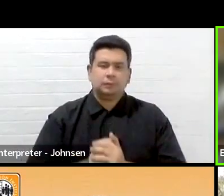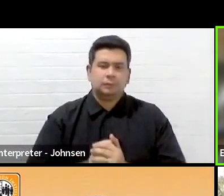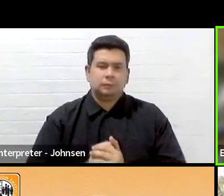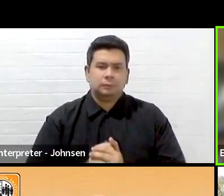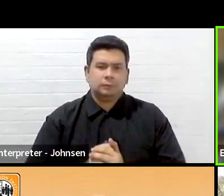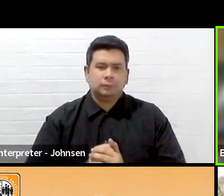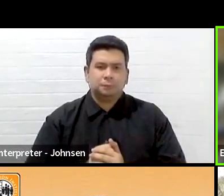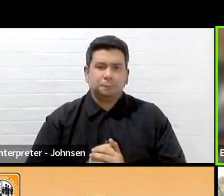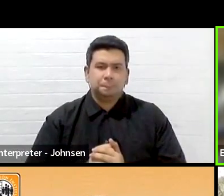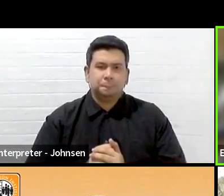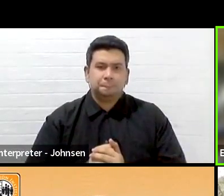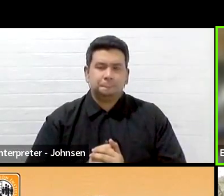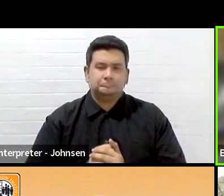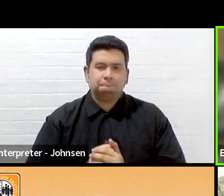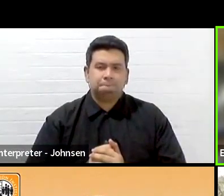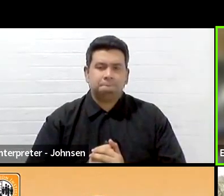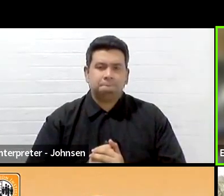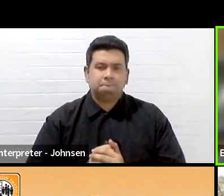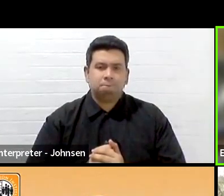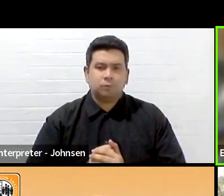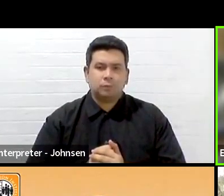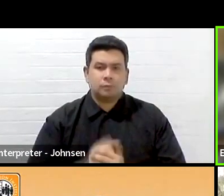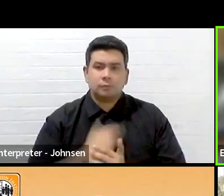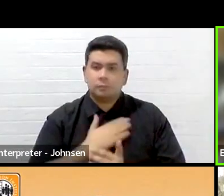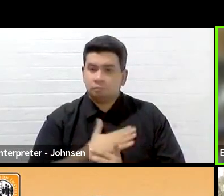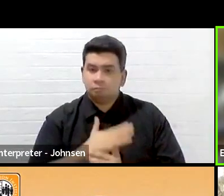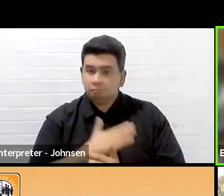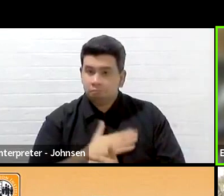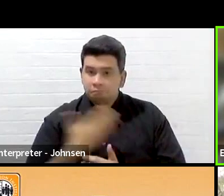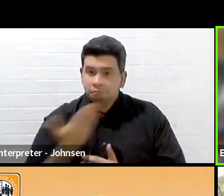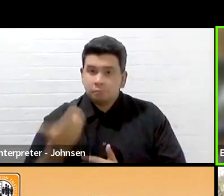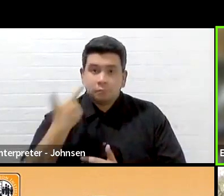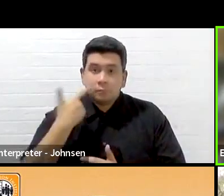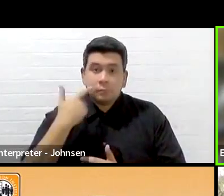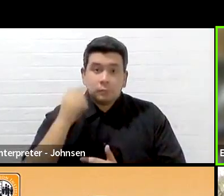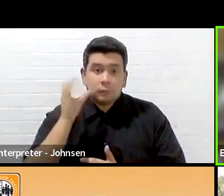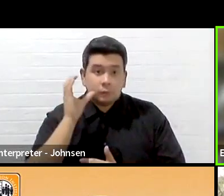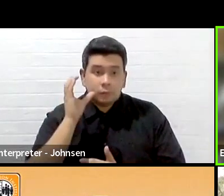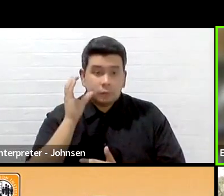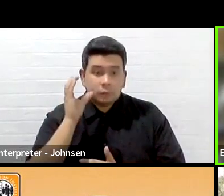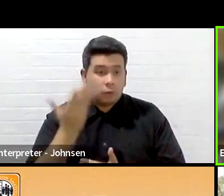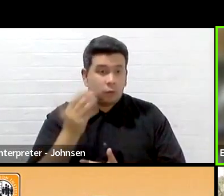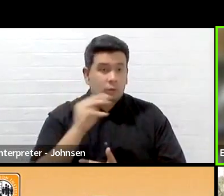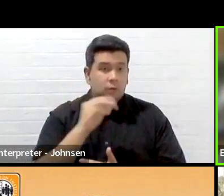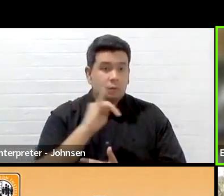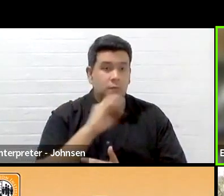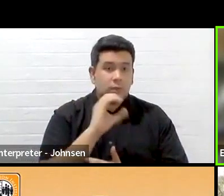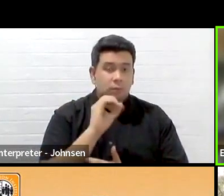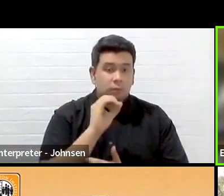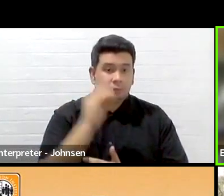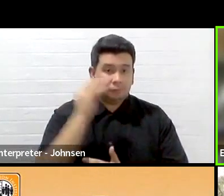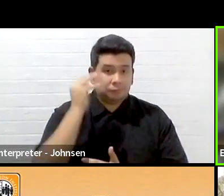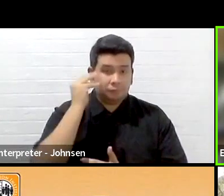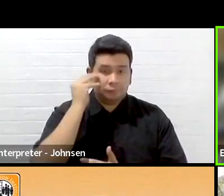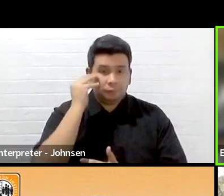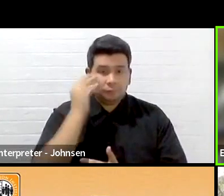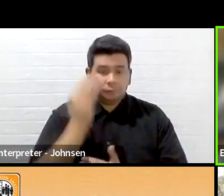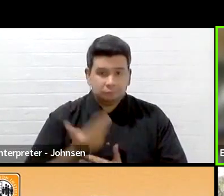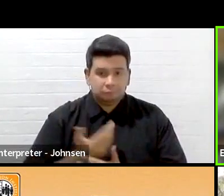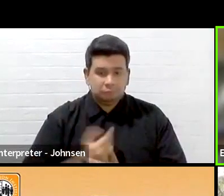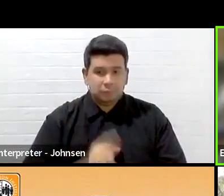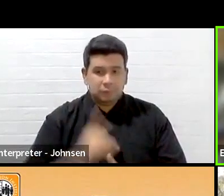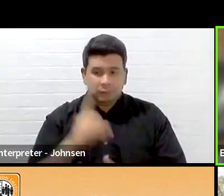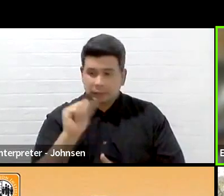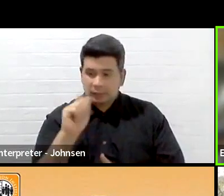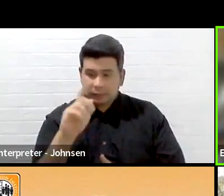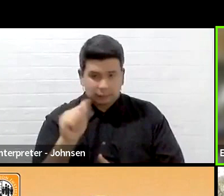yeah, if Ma'am Grace or Miko can answer about data quality and data issues.